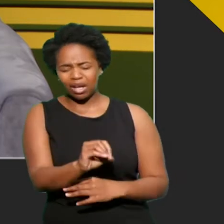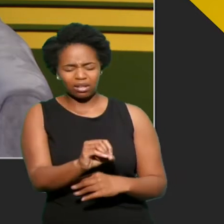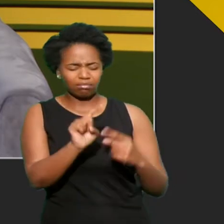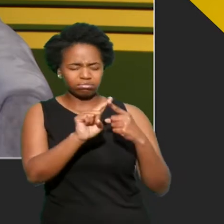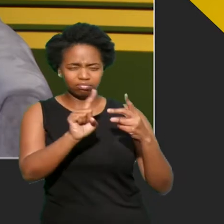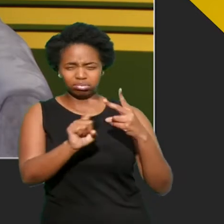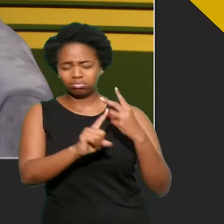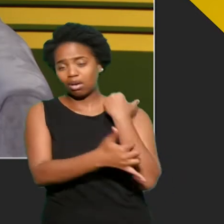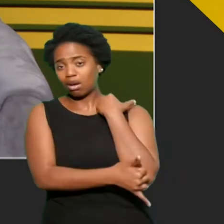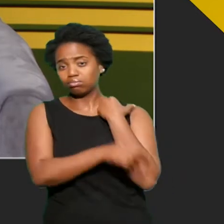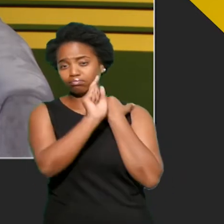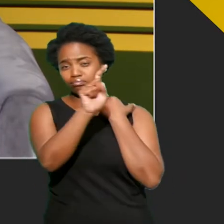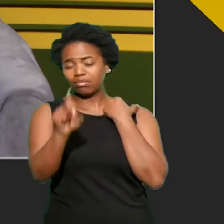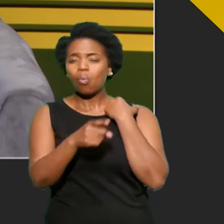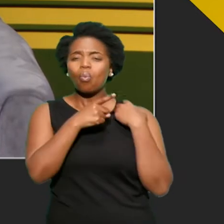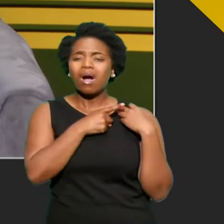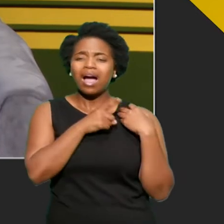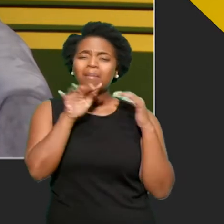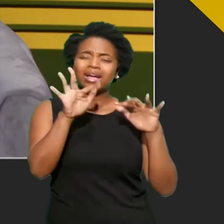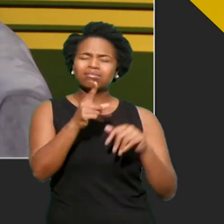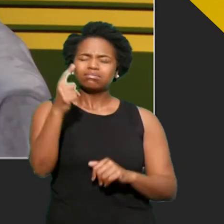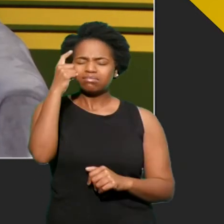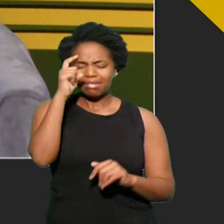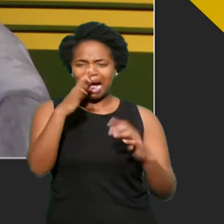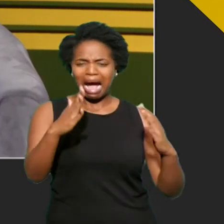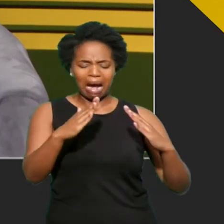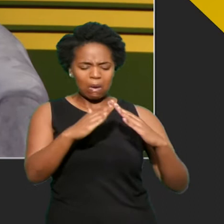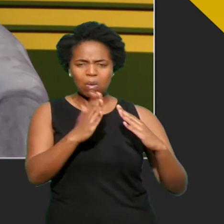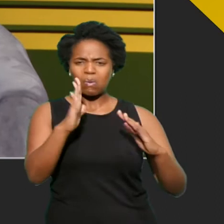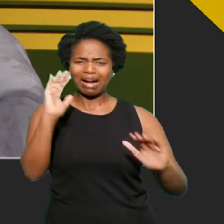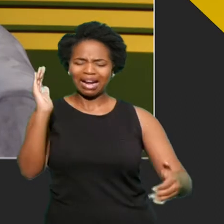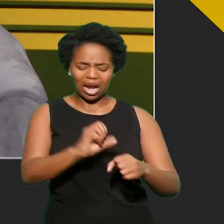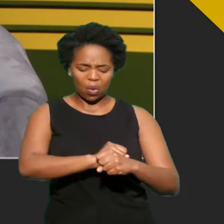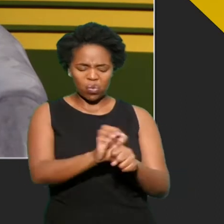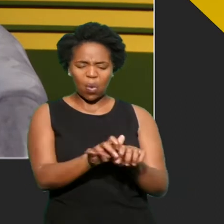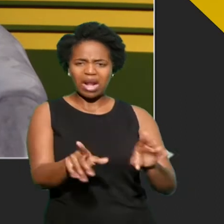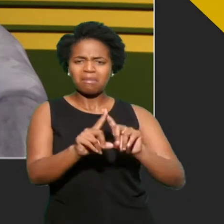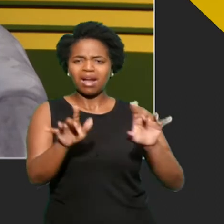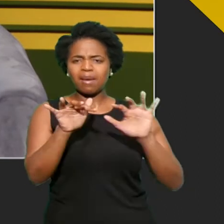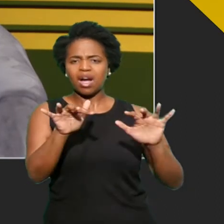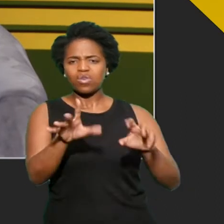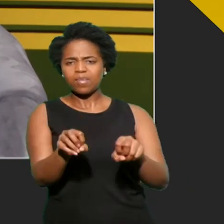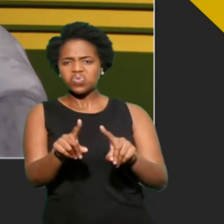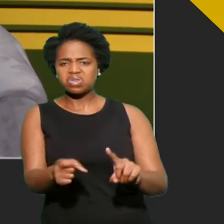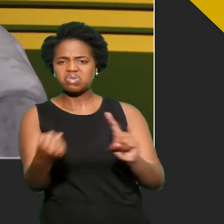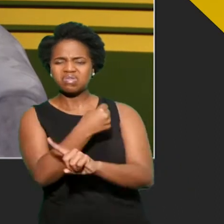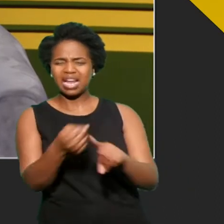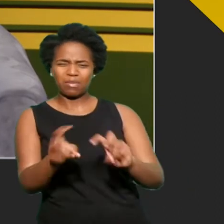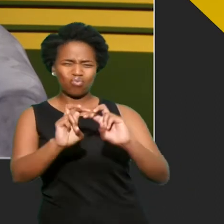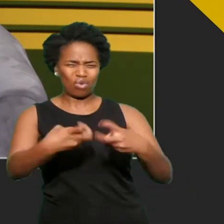is shocking because people are supposed to be thinking about how do we flatten the curve, COVID-19. But